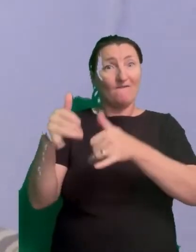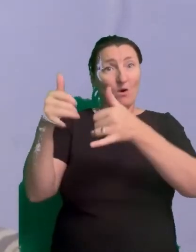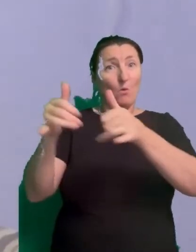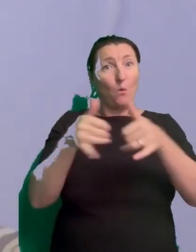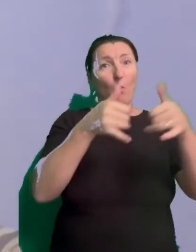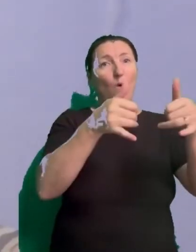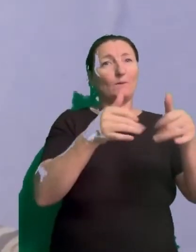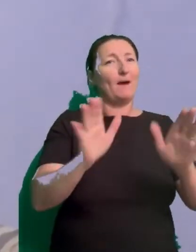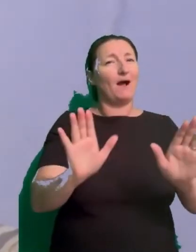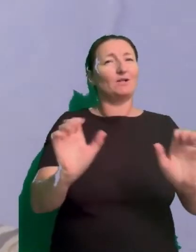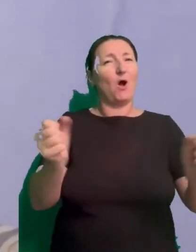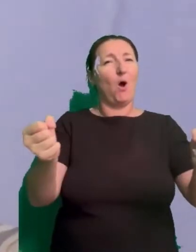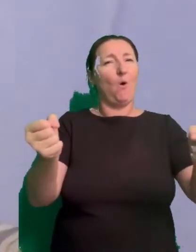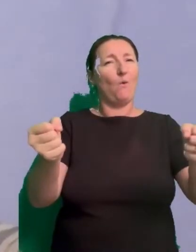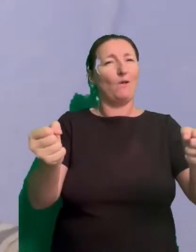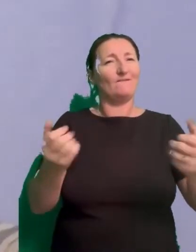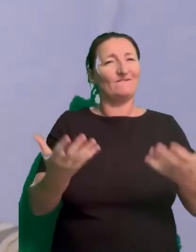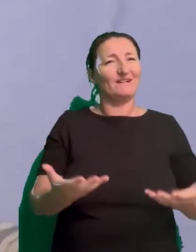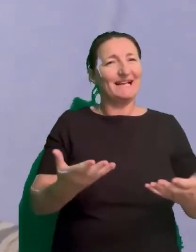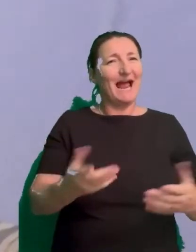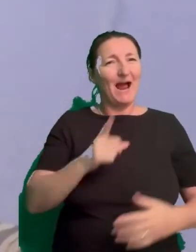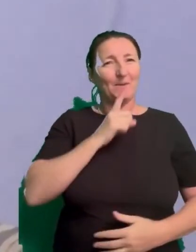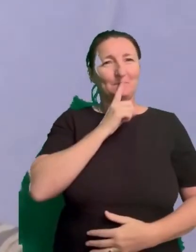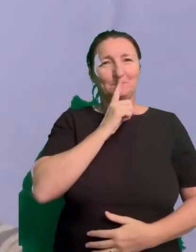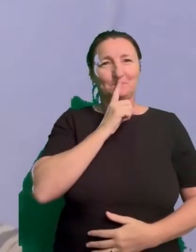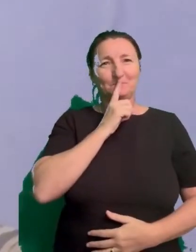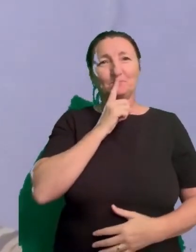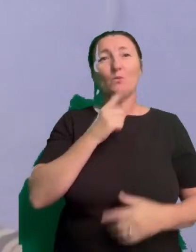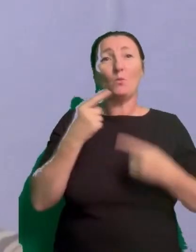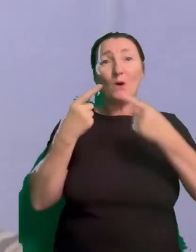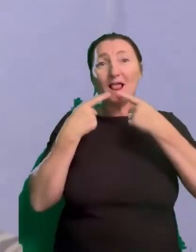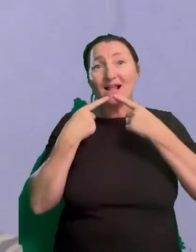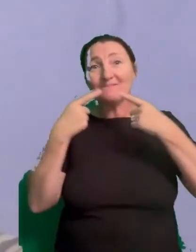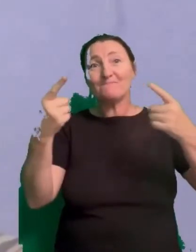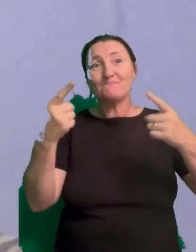World Human Rights Day on 10th December.